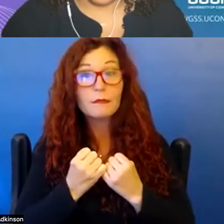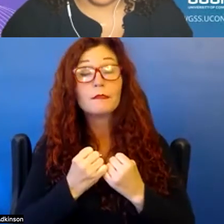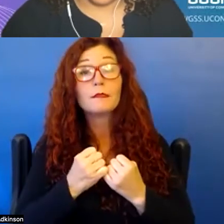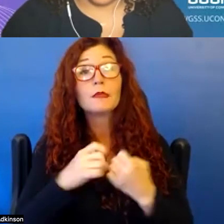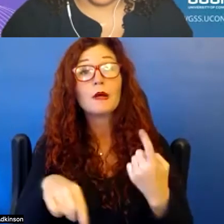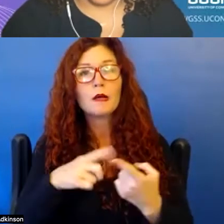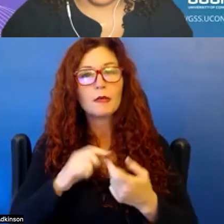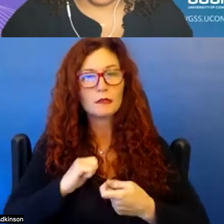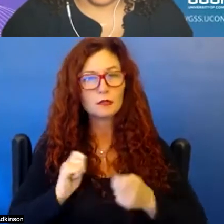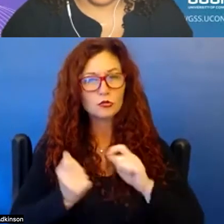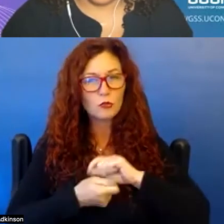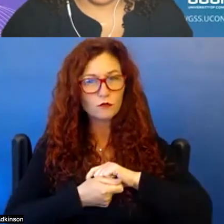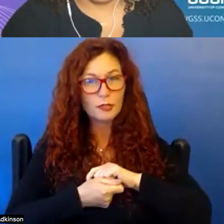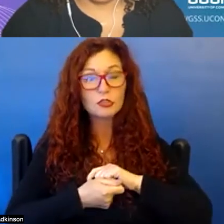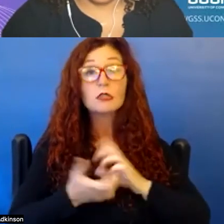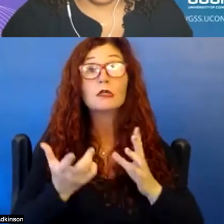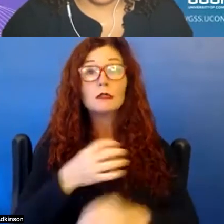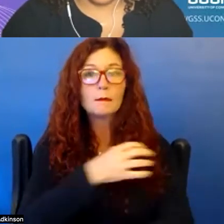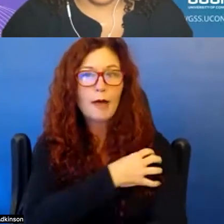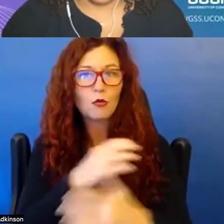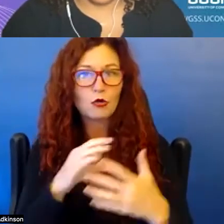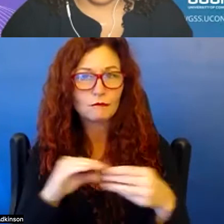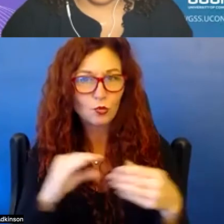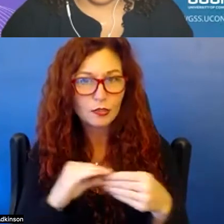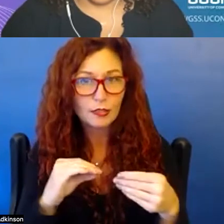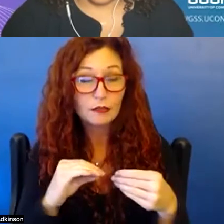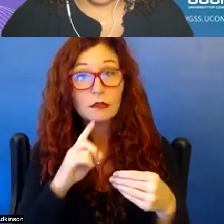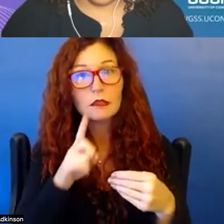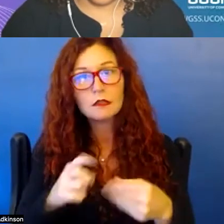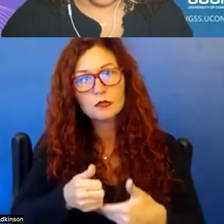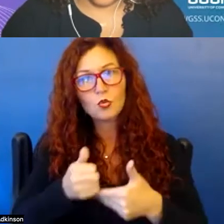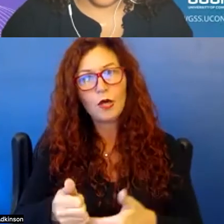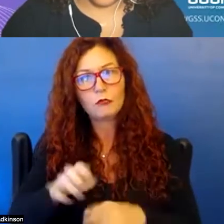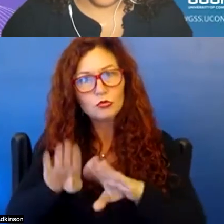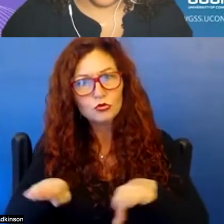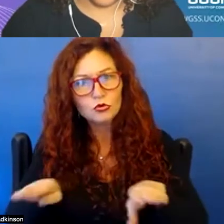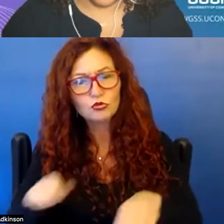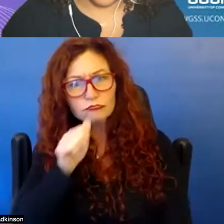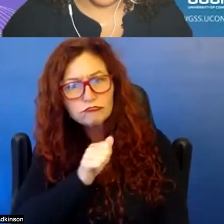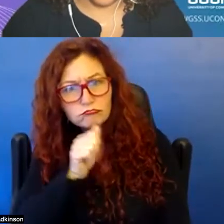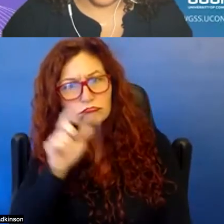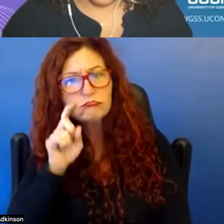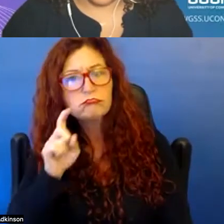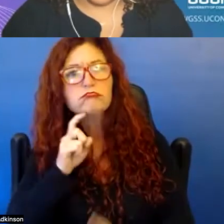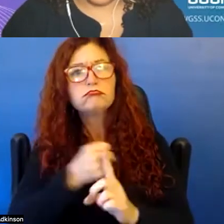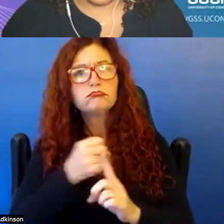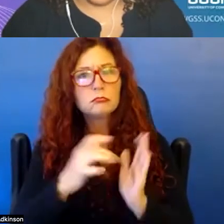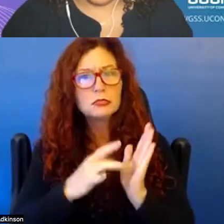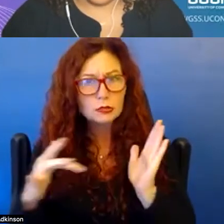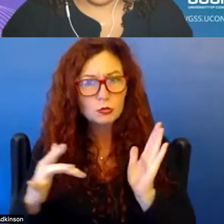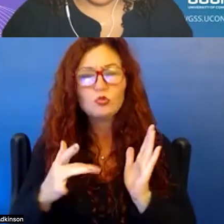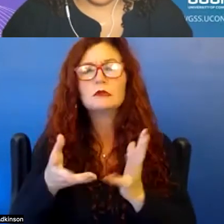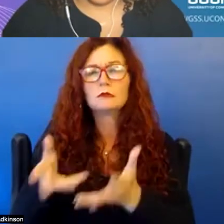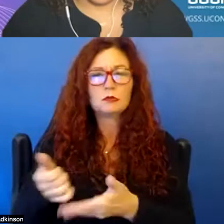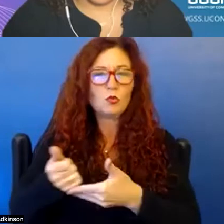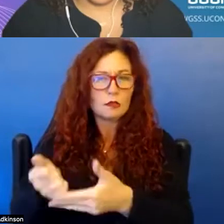transformational power of storytelling to disrupt childhood sexual abuse. So doing book readings with Love with Accountability, now for the